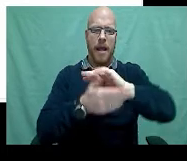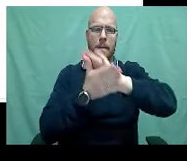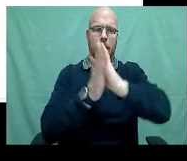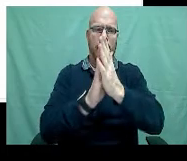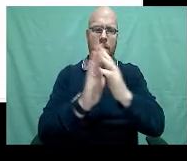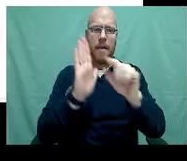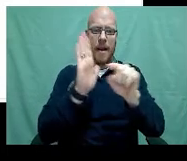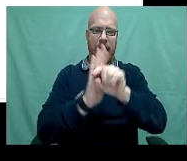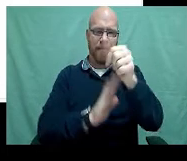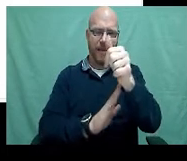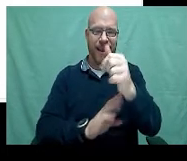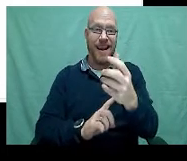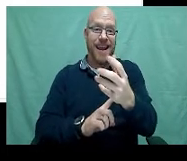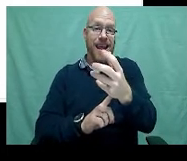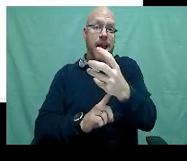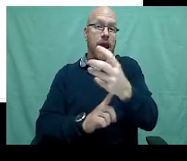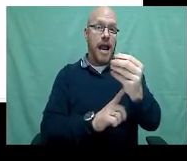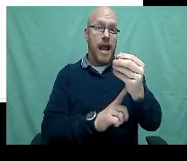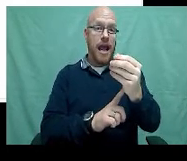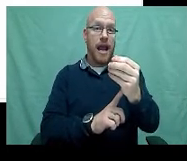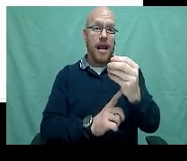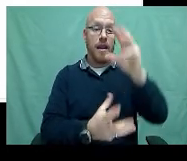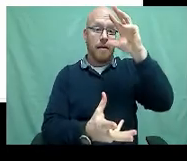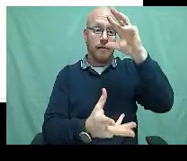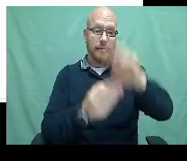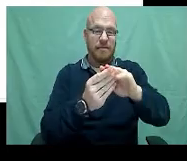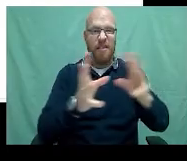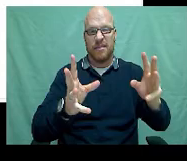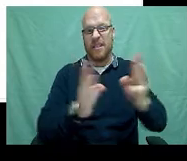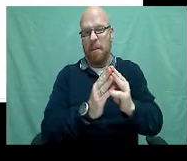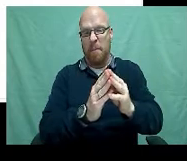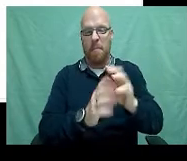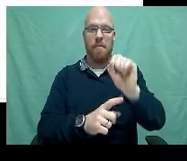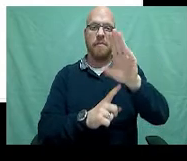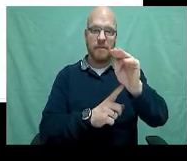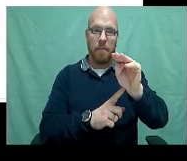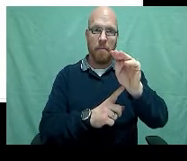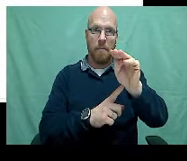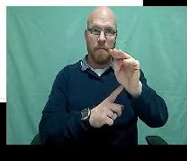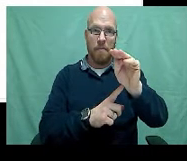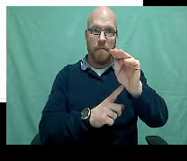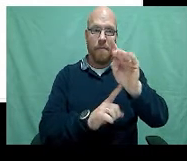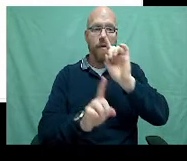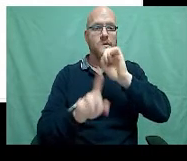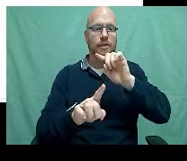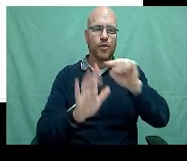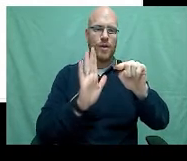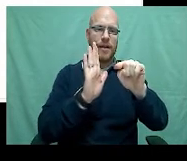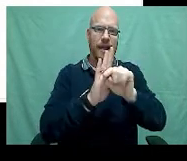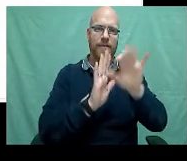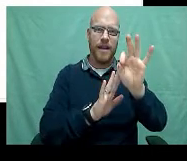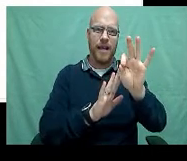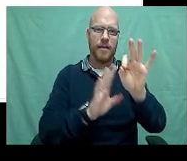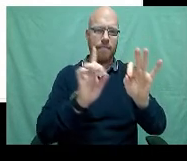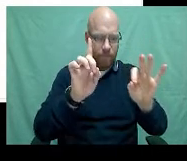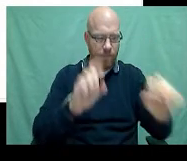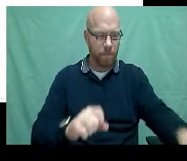Okay. And the two factors need to add or sum to be negative 9.